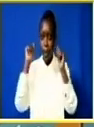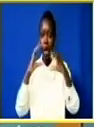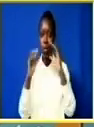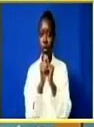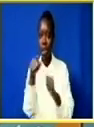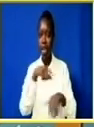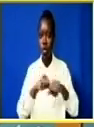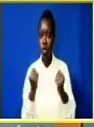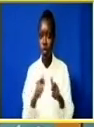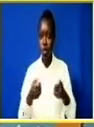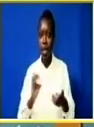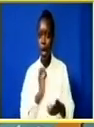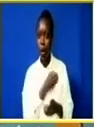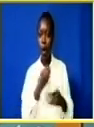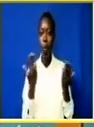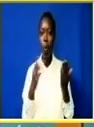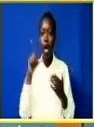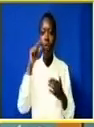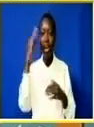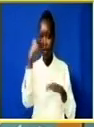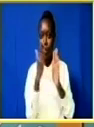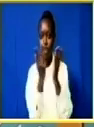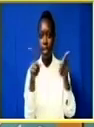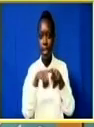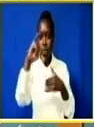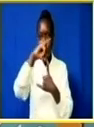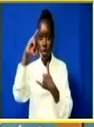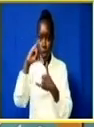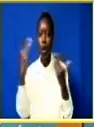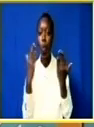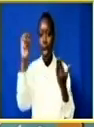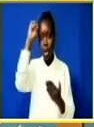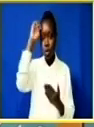our social media platforms, that is Twitter, Facebook, and YouTube